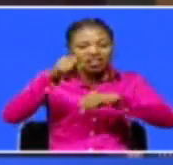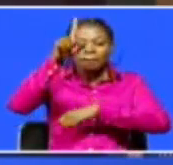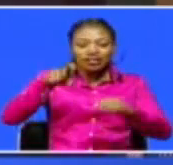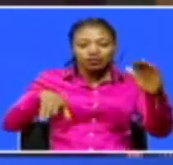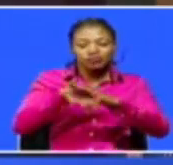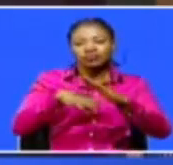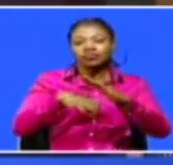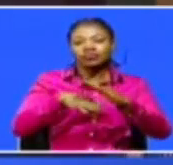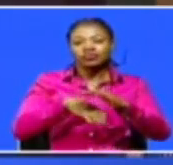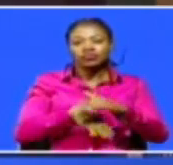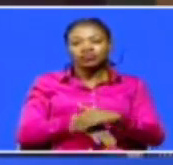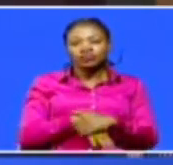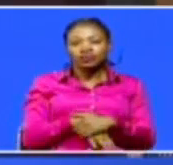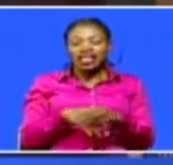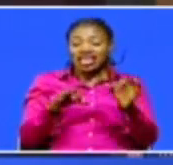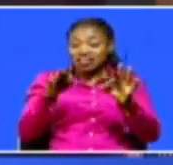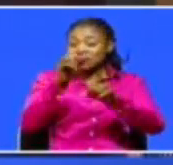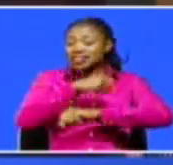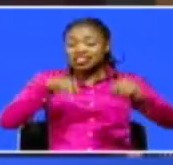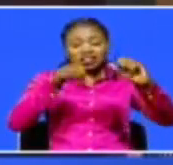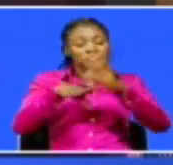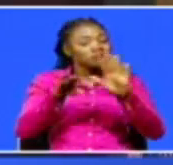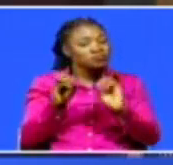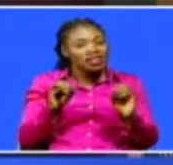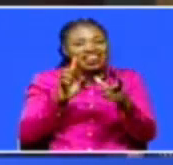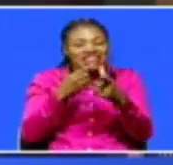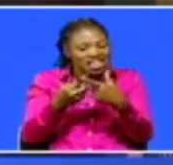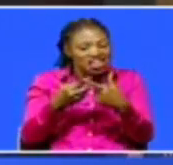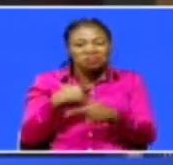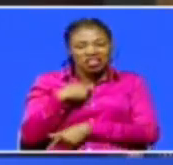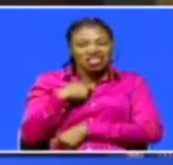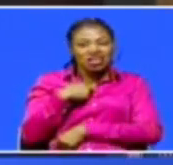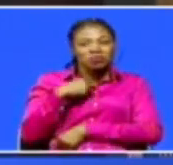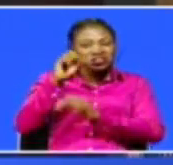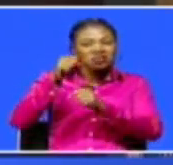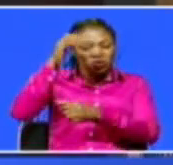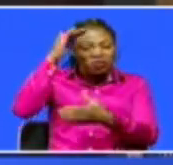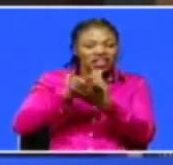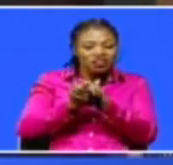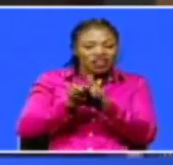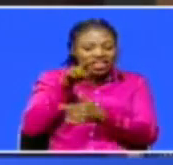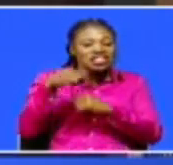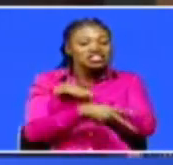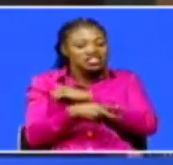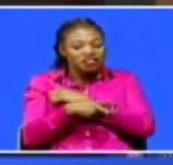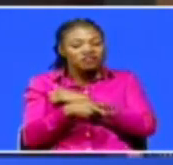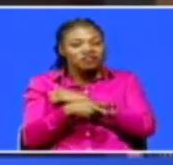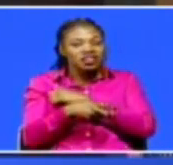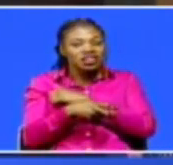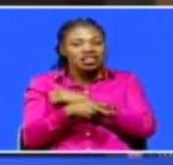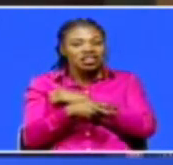you. If the president cannot sack you, then I will believe that actually the haste in health sector